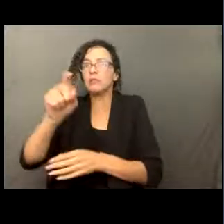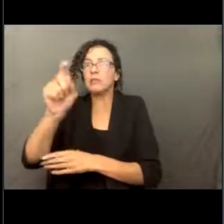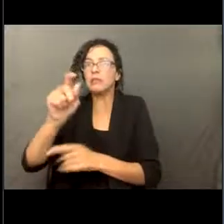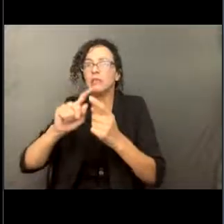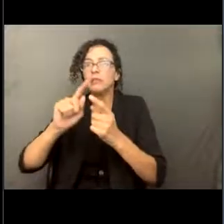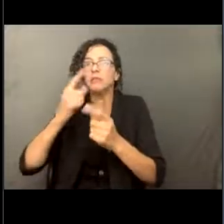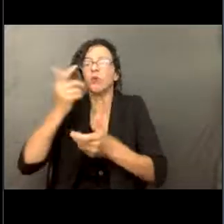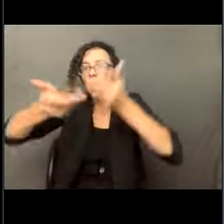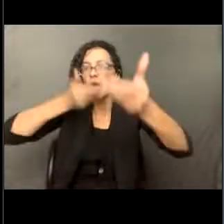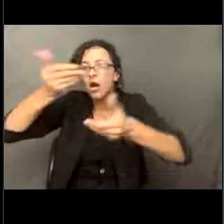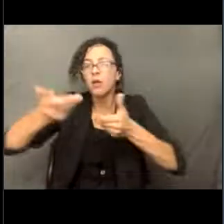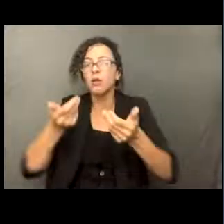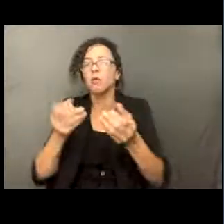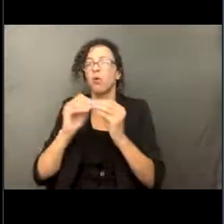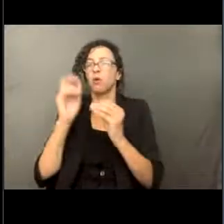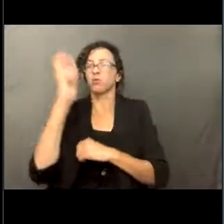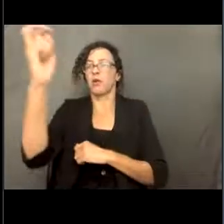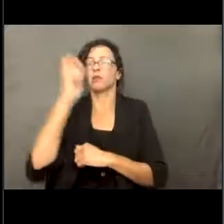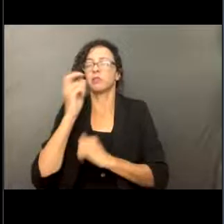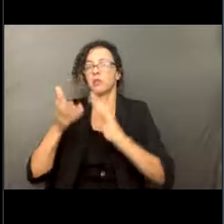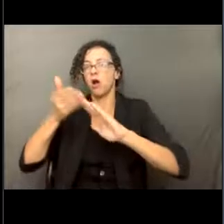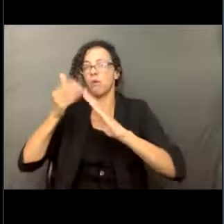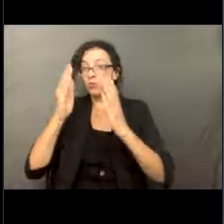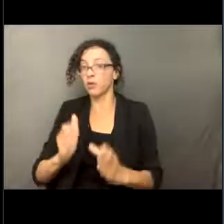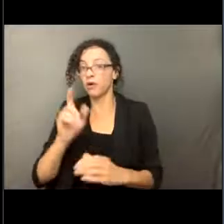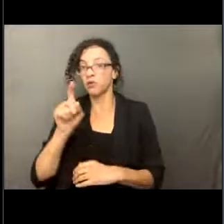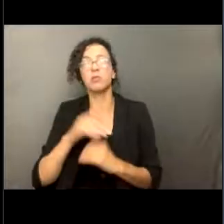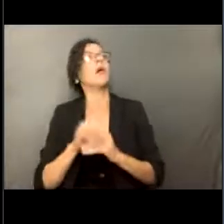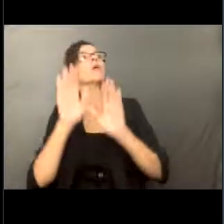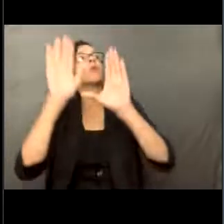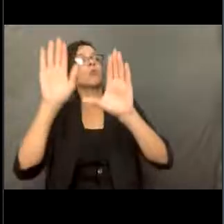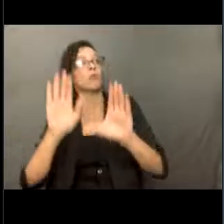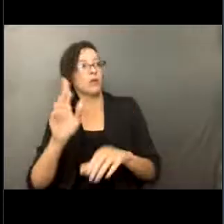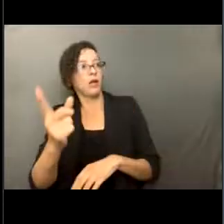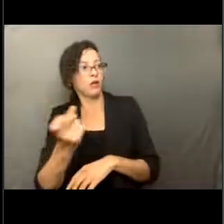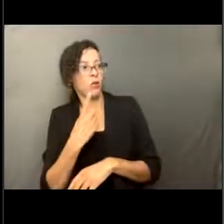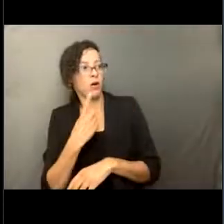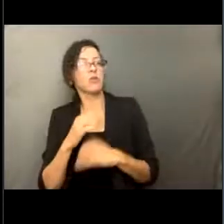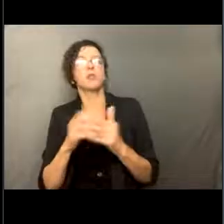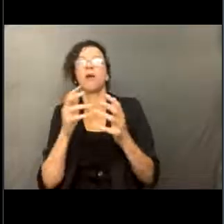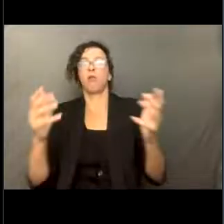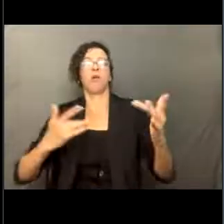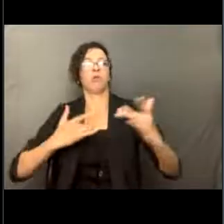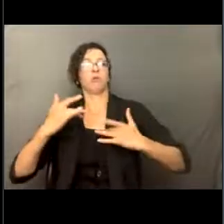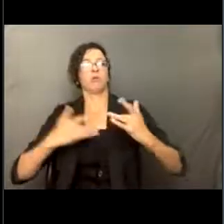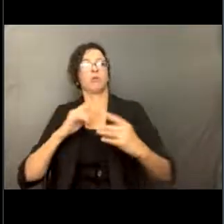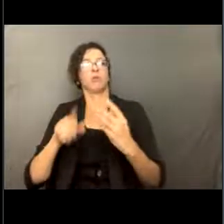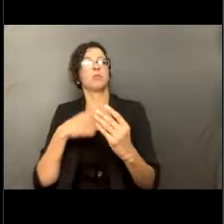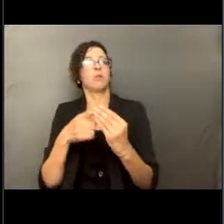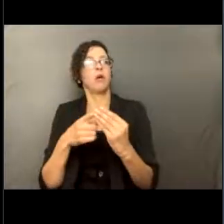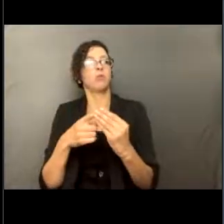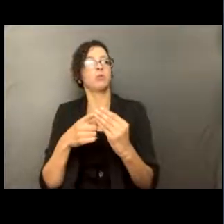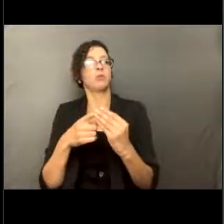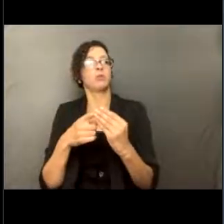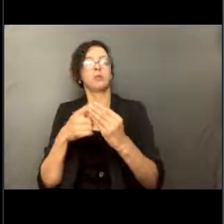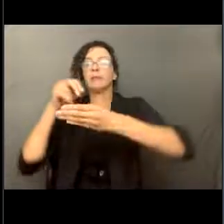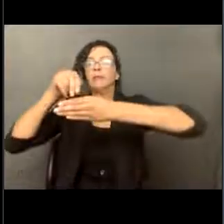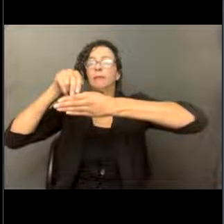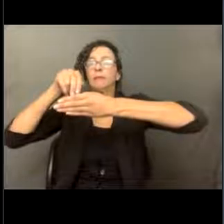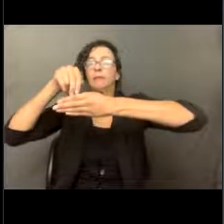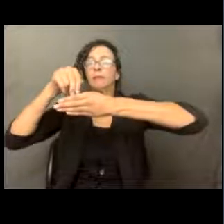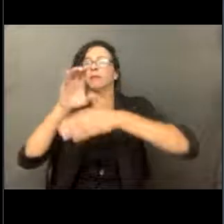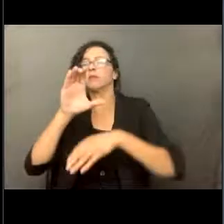given? Yeah, I mean, it's a great question. So, you know, there's a lot of concern over what I'll call as a cliff of funding need